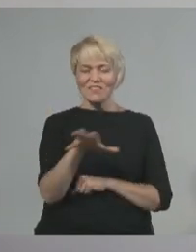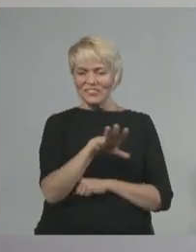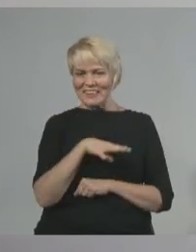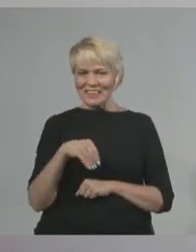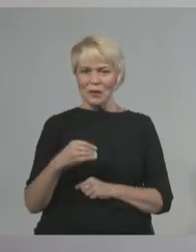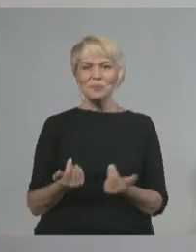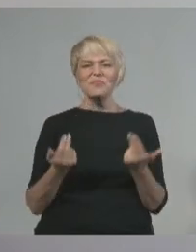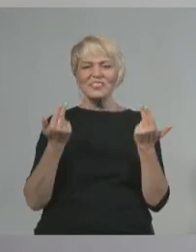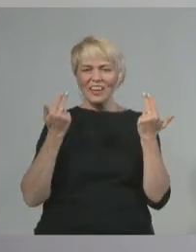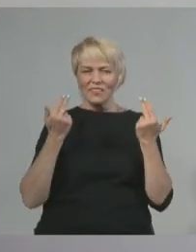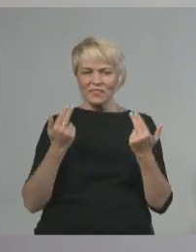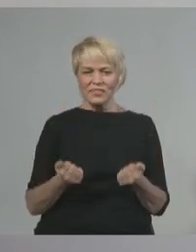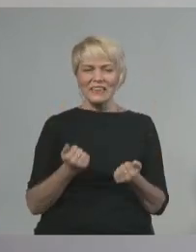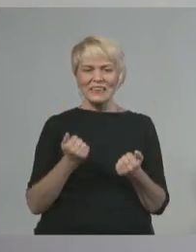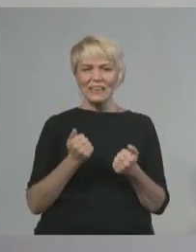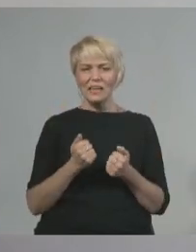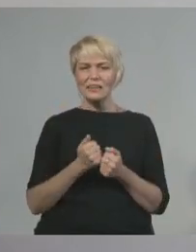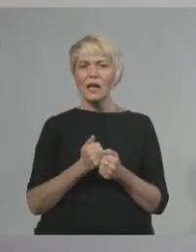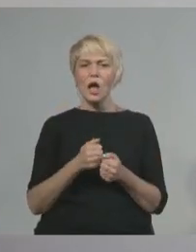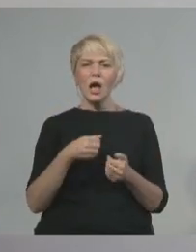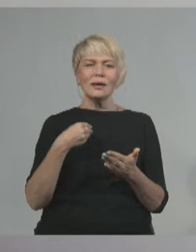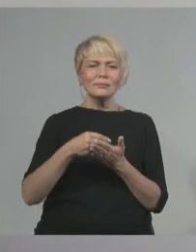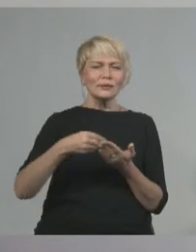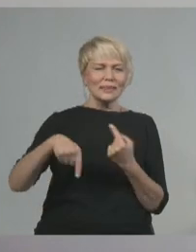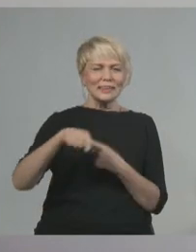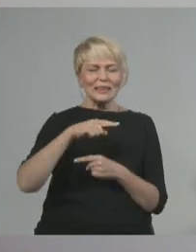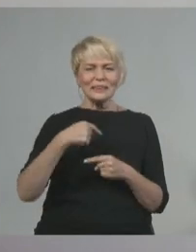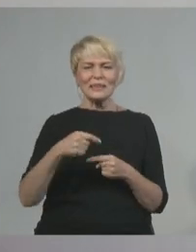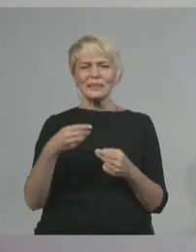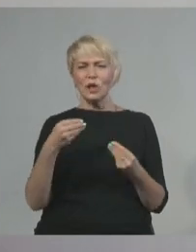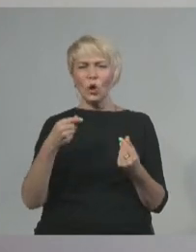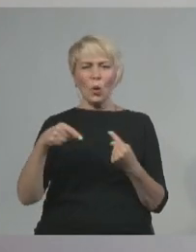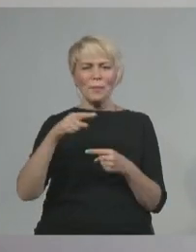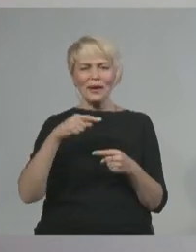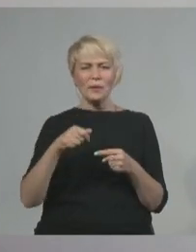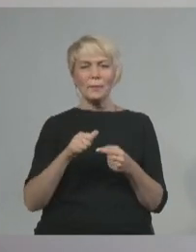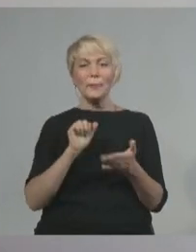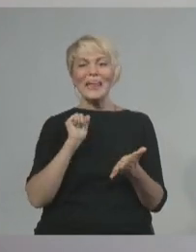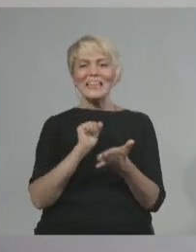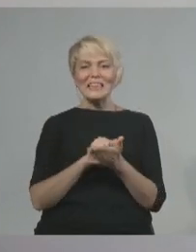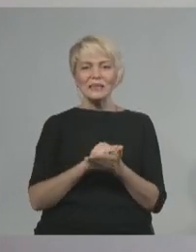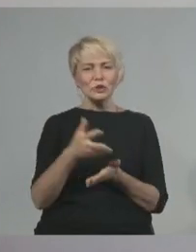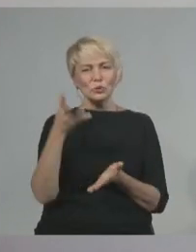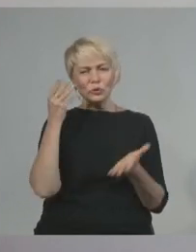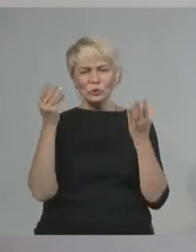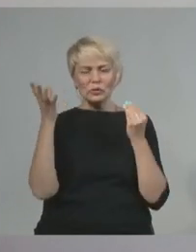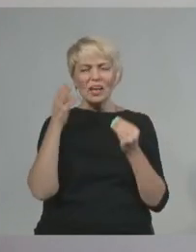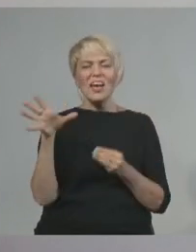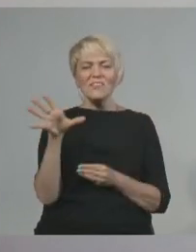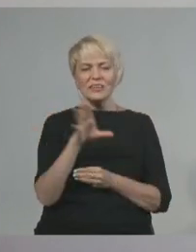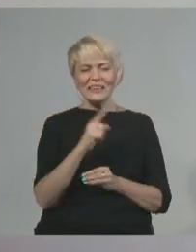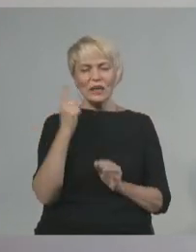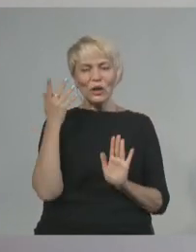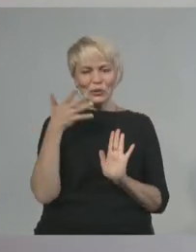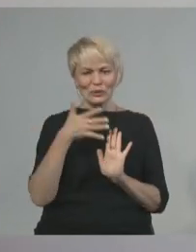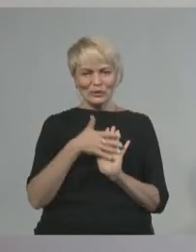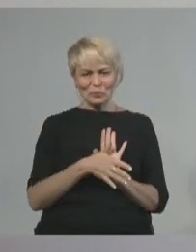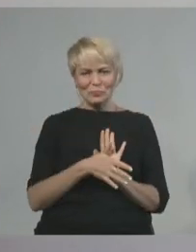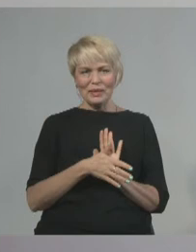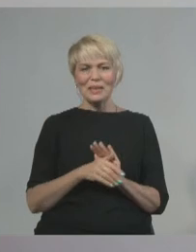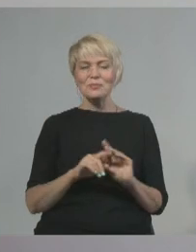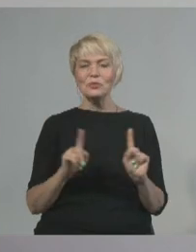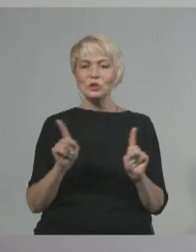strategic area the newsroom the editorial team the social media team we all increasingly understand that this is perhaps the